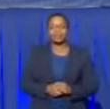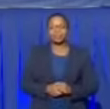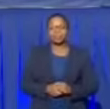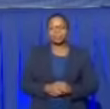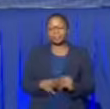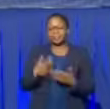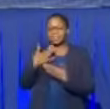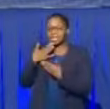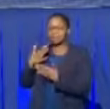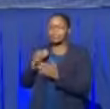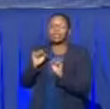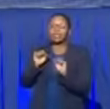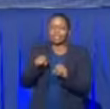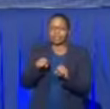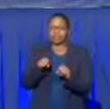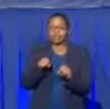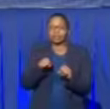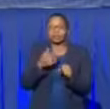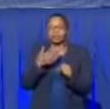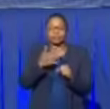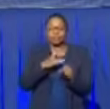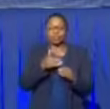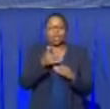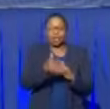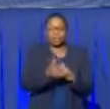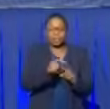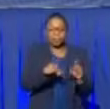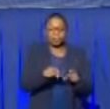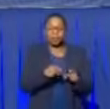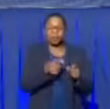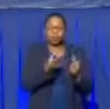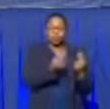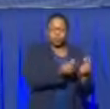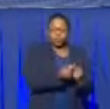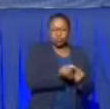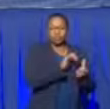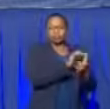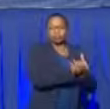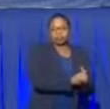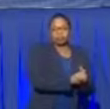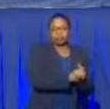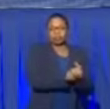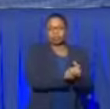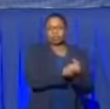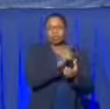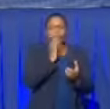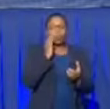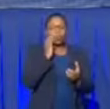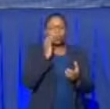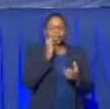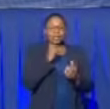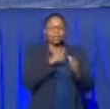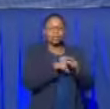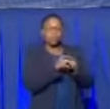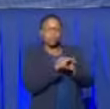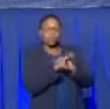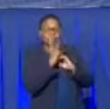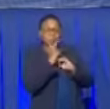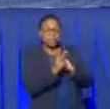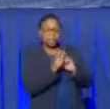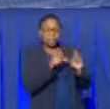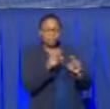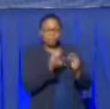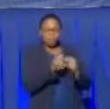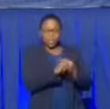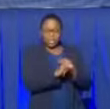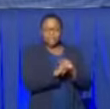Thank you. Indeed, there are repercussions. The actions as captured and depicted on the video footage